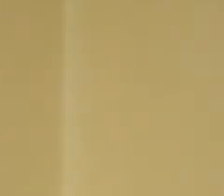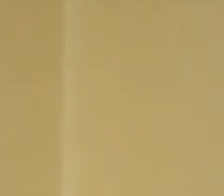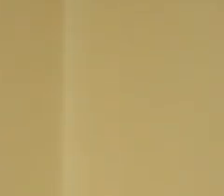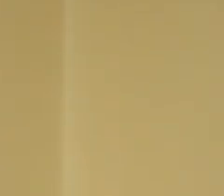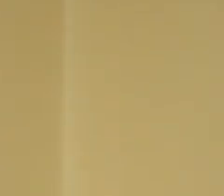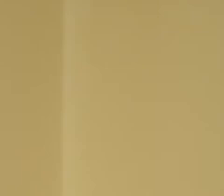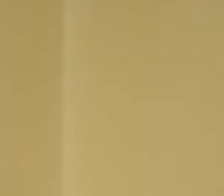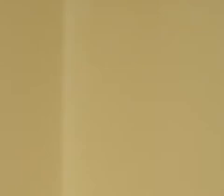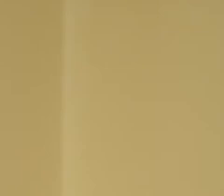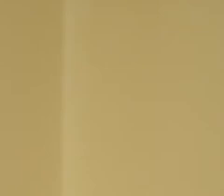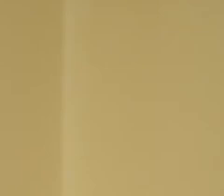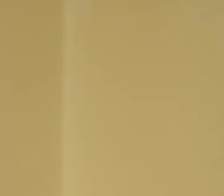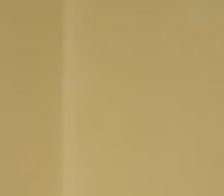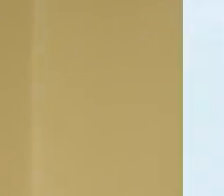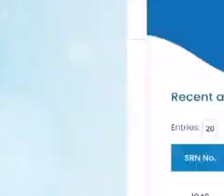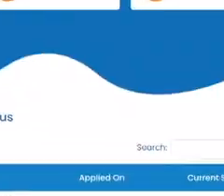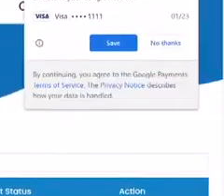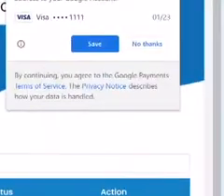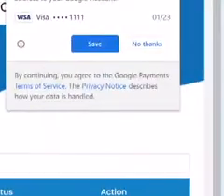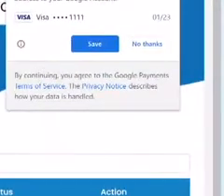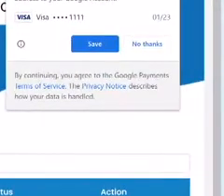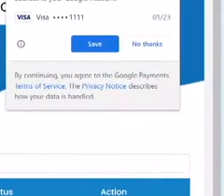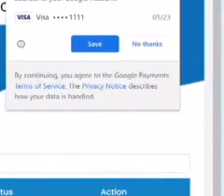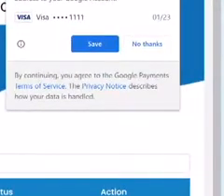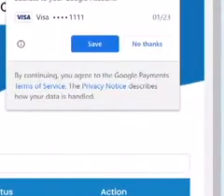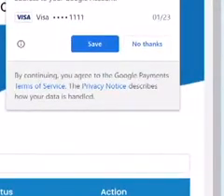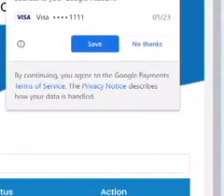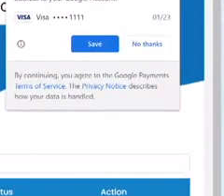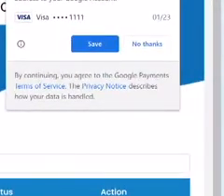is the dashboard, which shows the